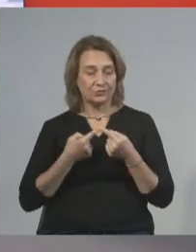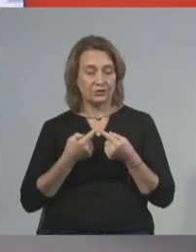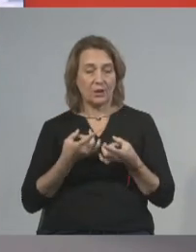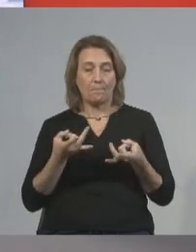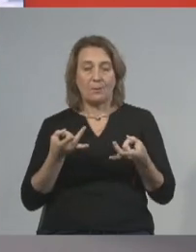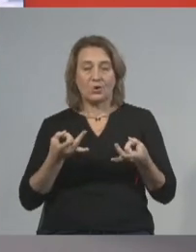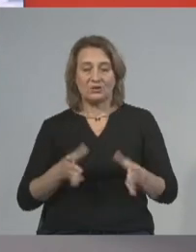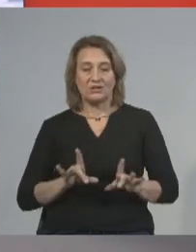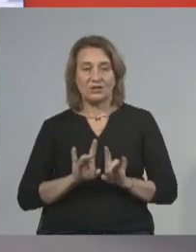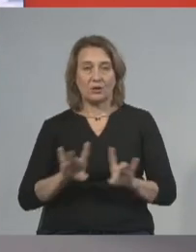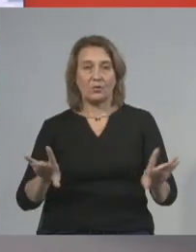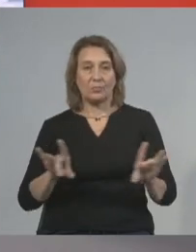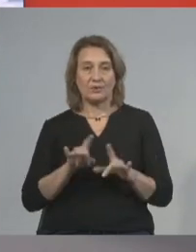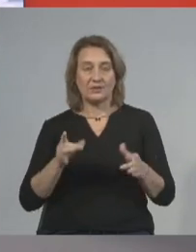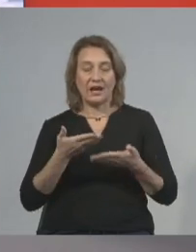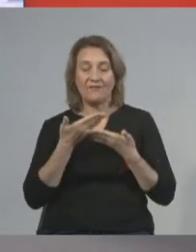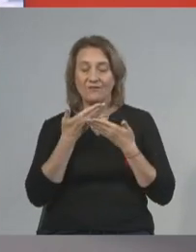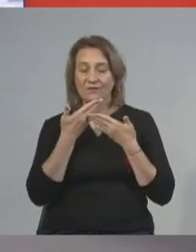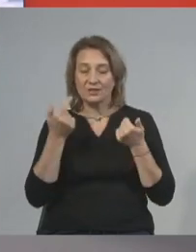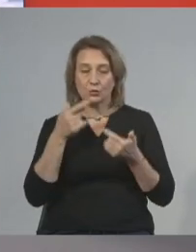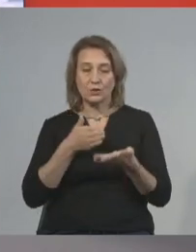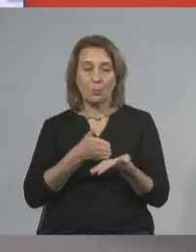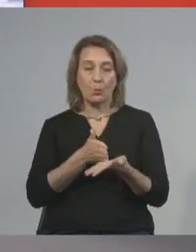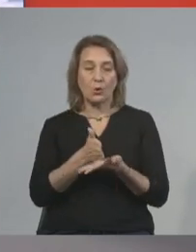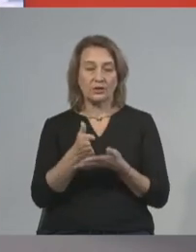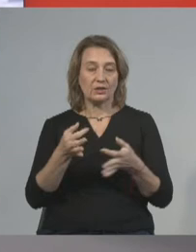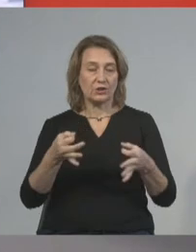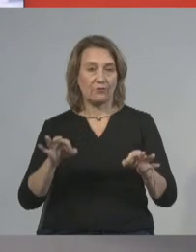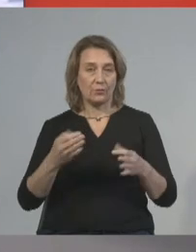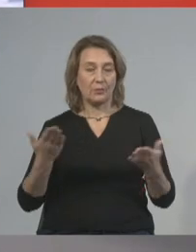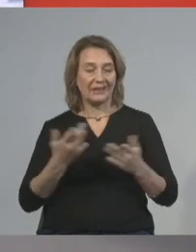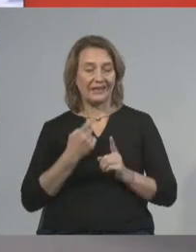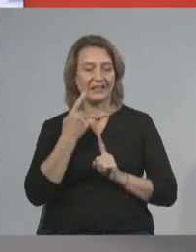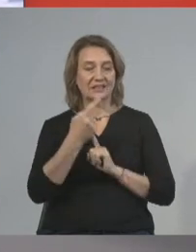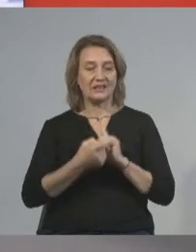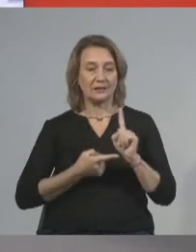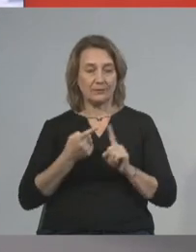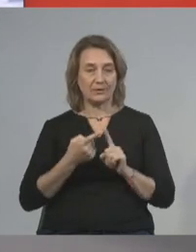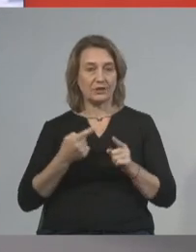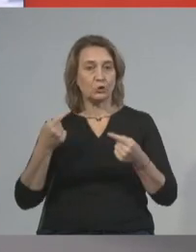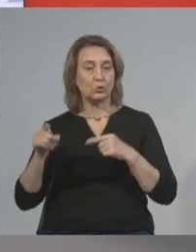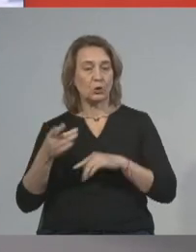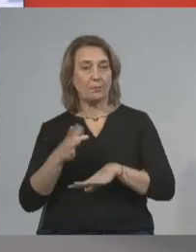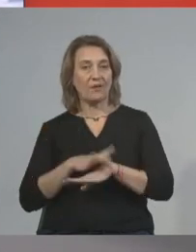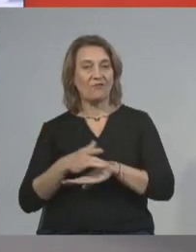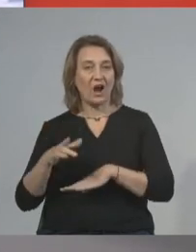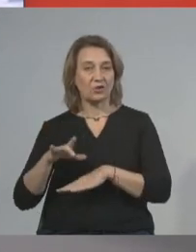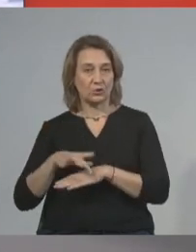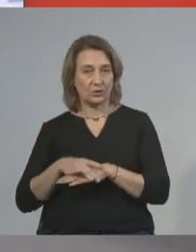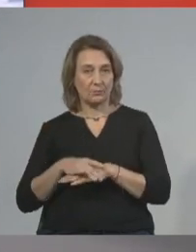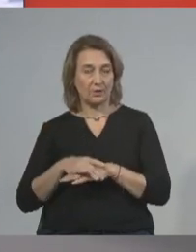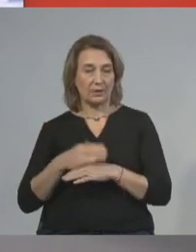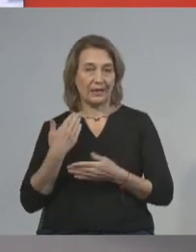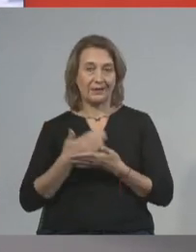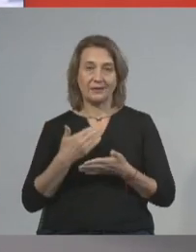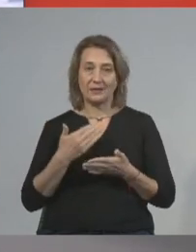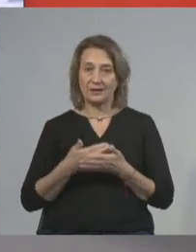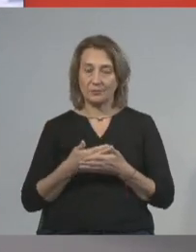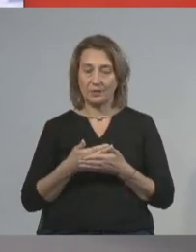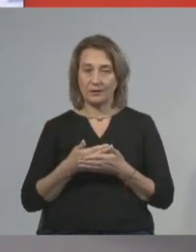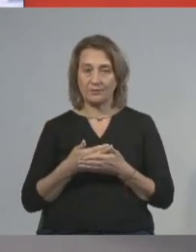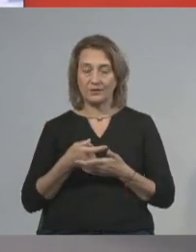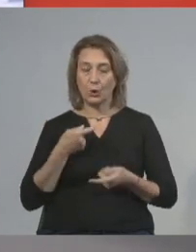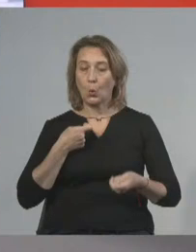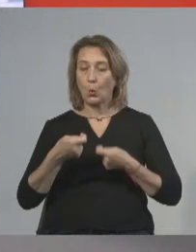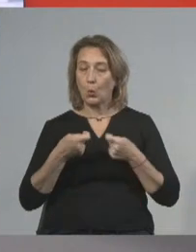it is easier to explain a lack of political will to reforms by other factories other